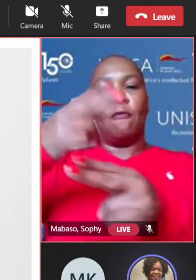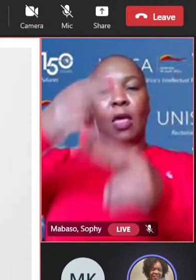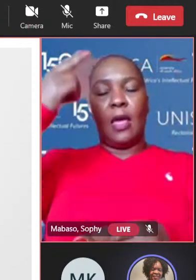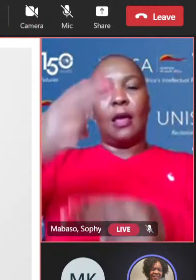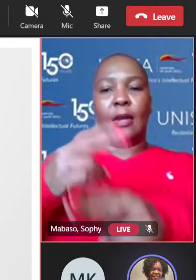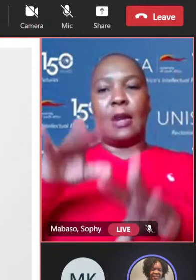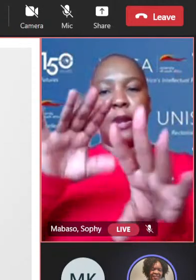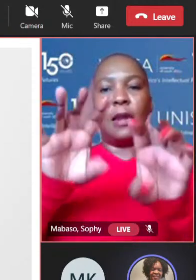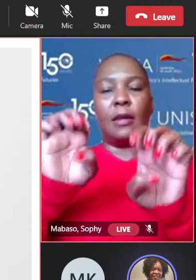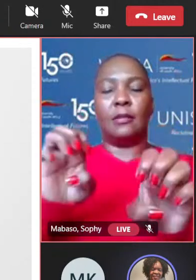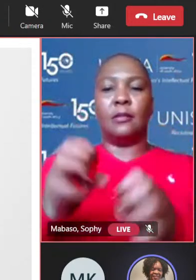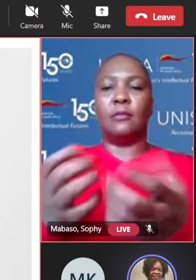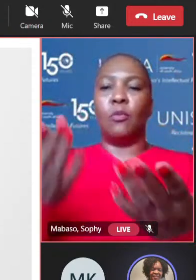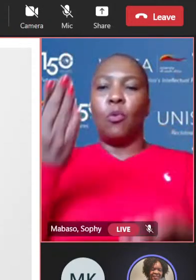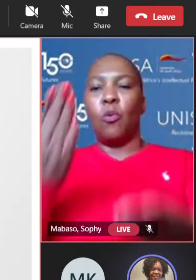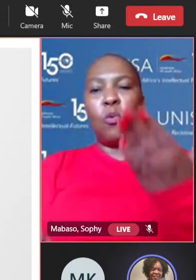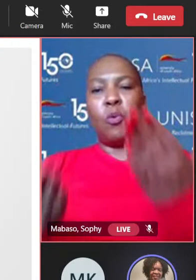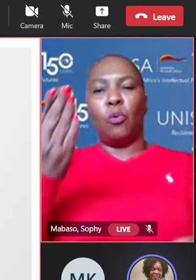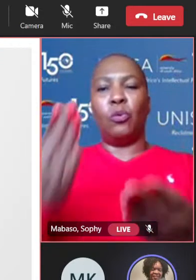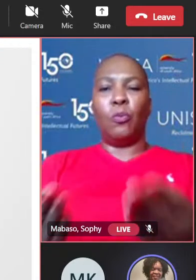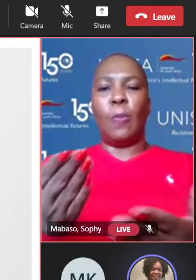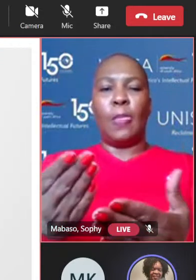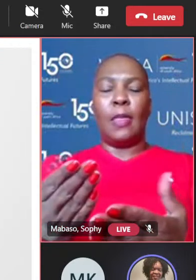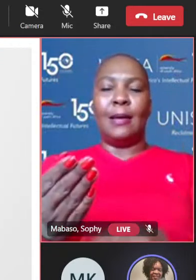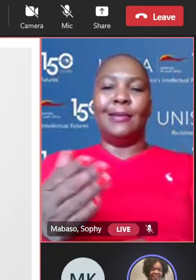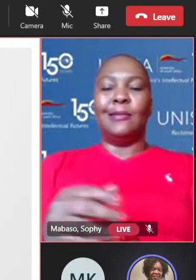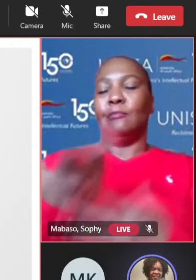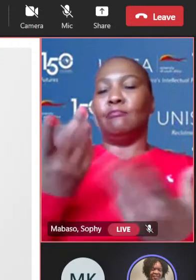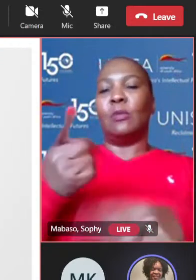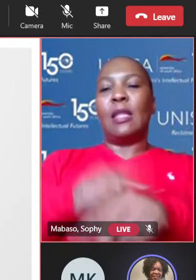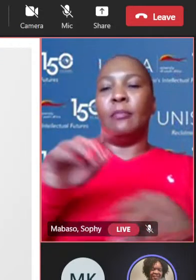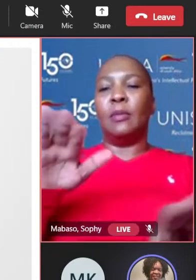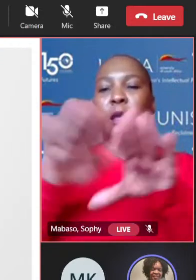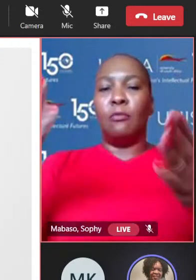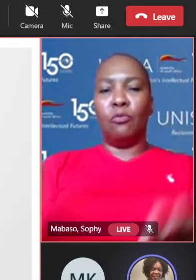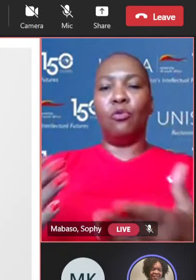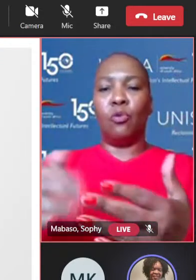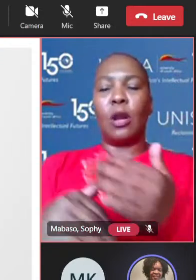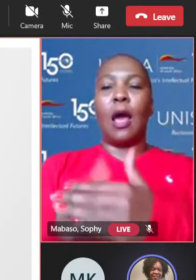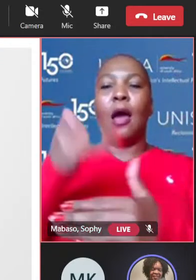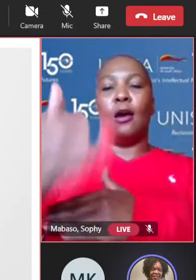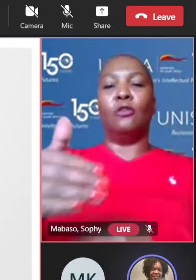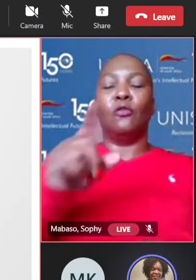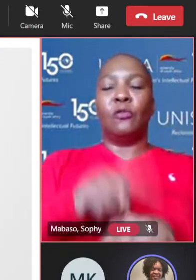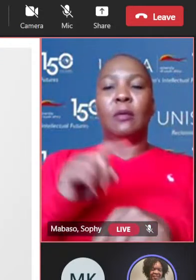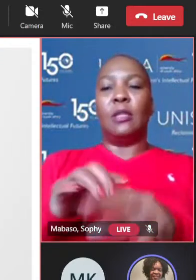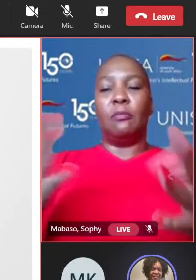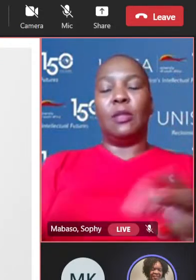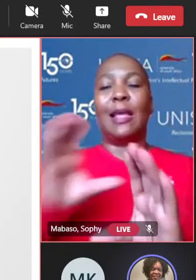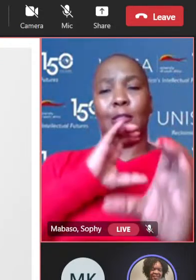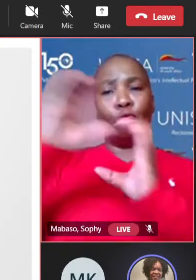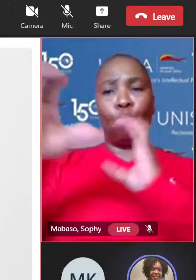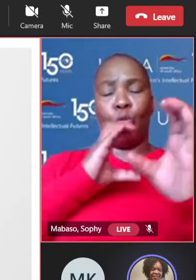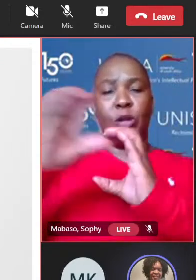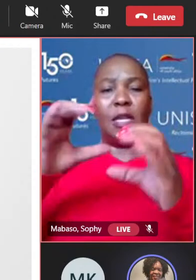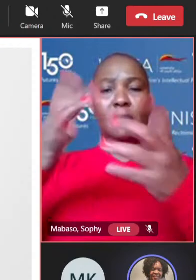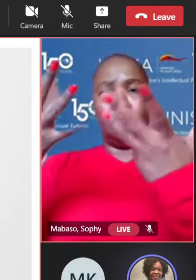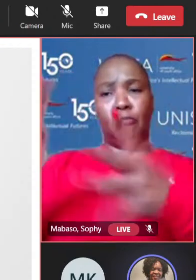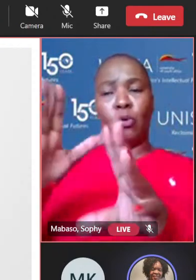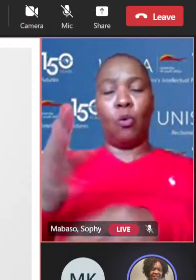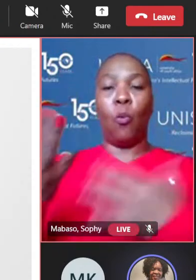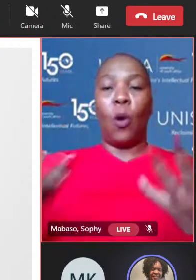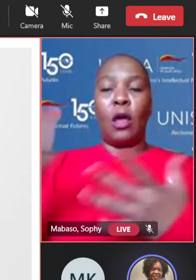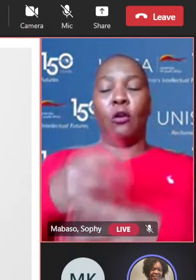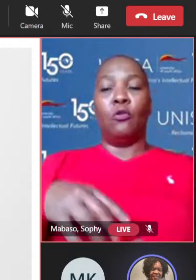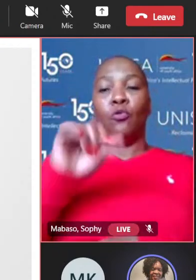exam, whether it's in timetable or it is out of timetable. That all is communicated on your module side as